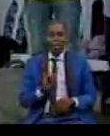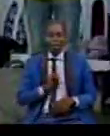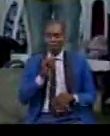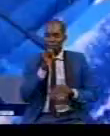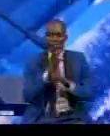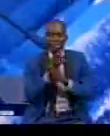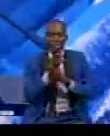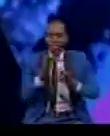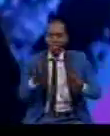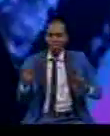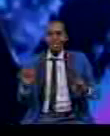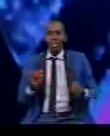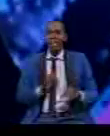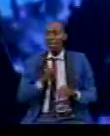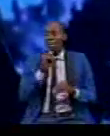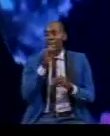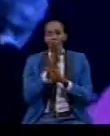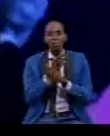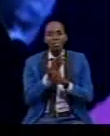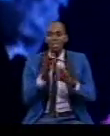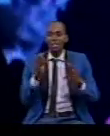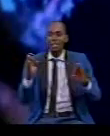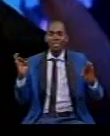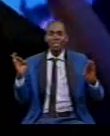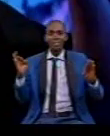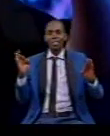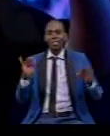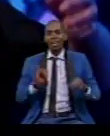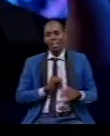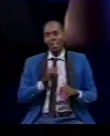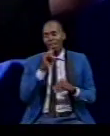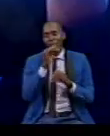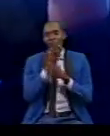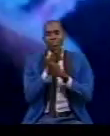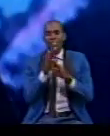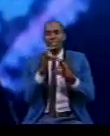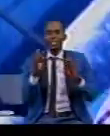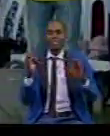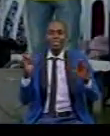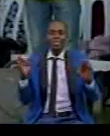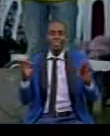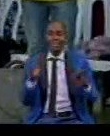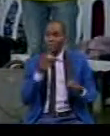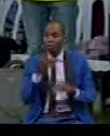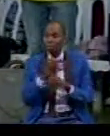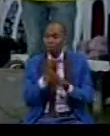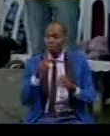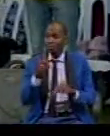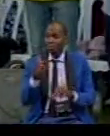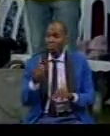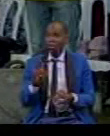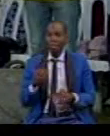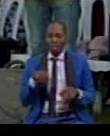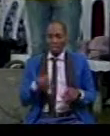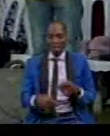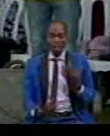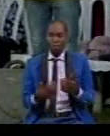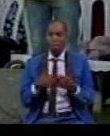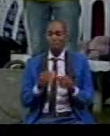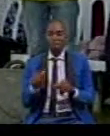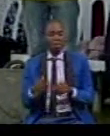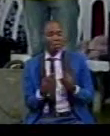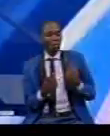miracle. Come in now, press up that hand and lay the other hand where you have the